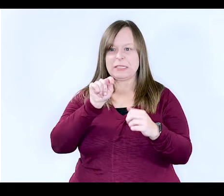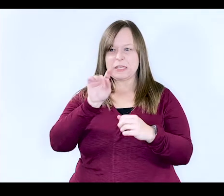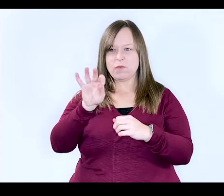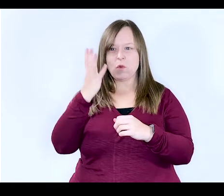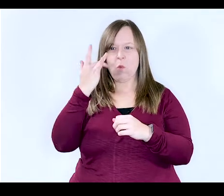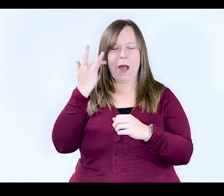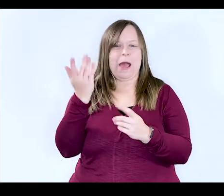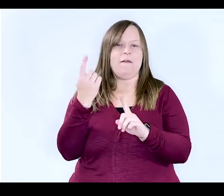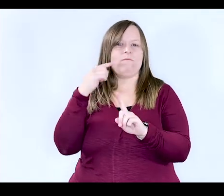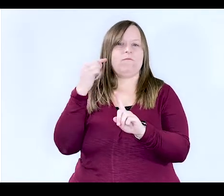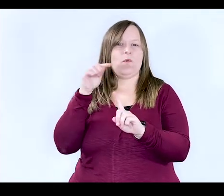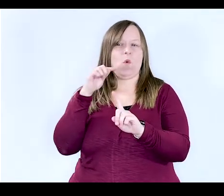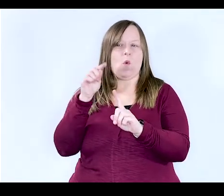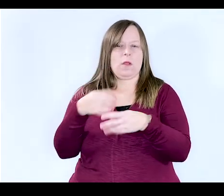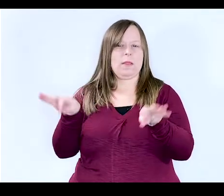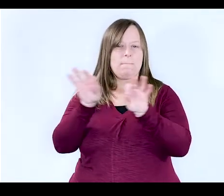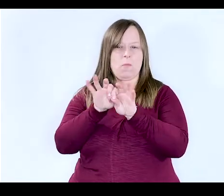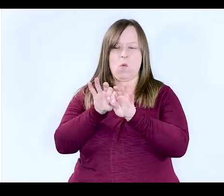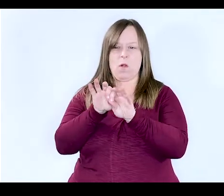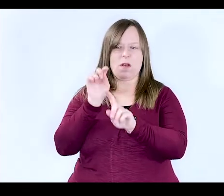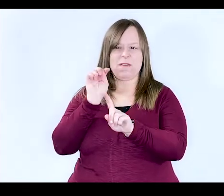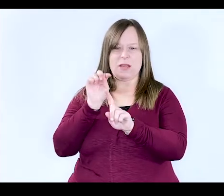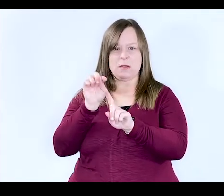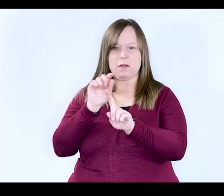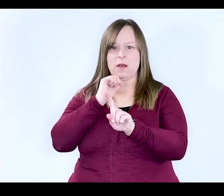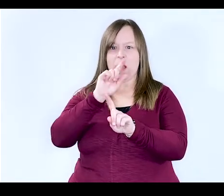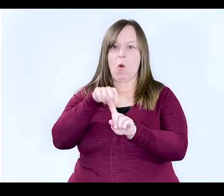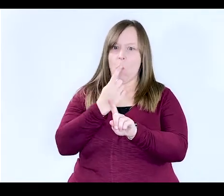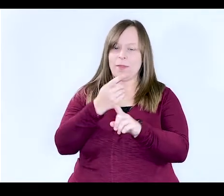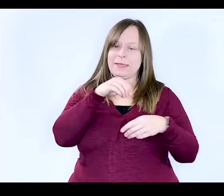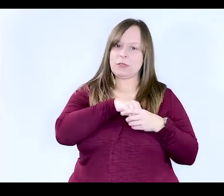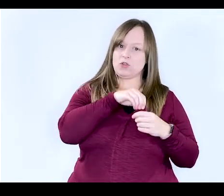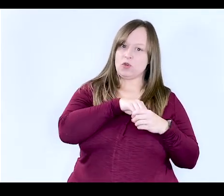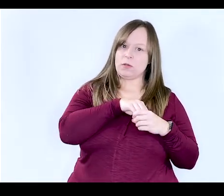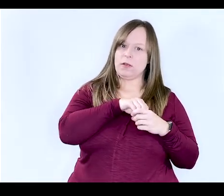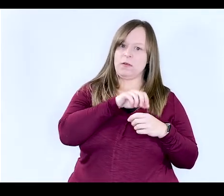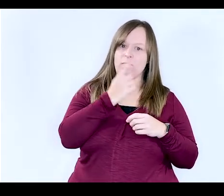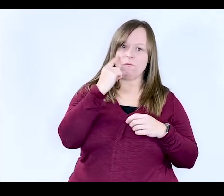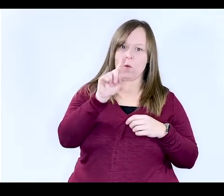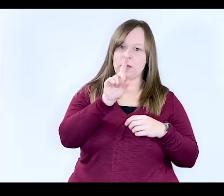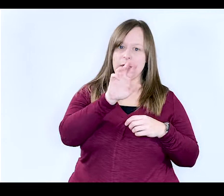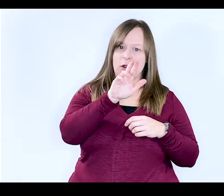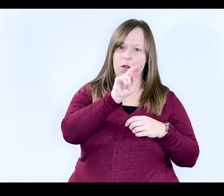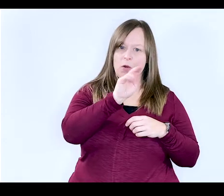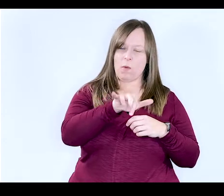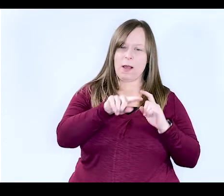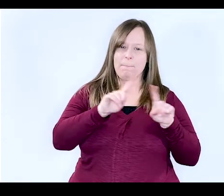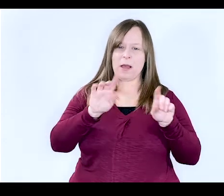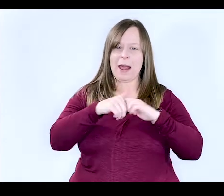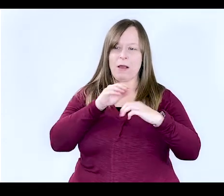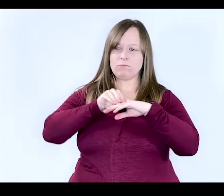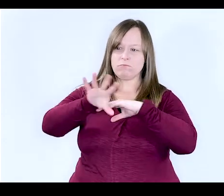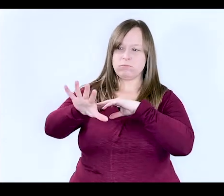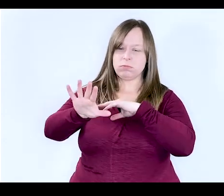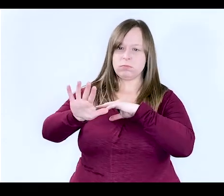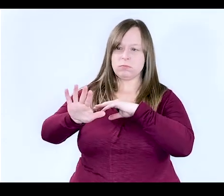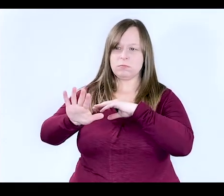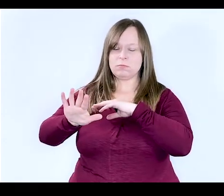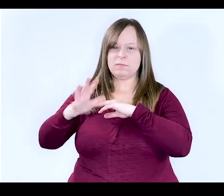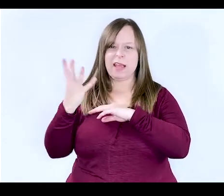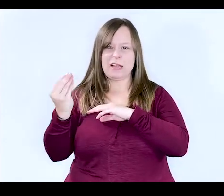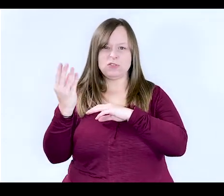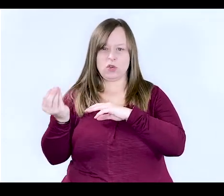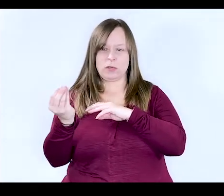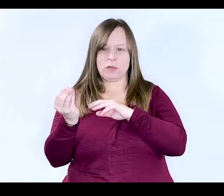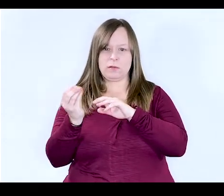and why it was created and the importance of it, not only internally in our organization, but how it affects